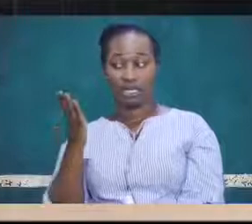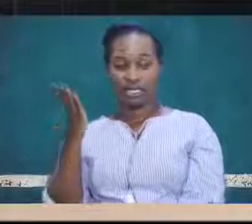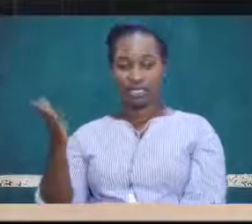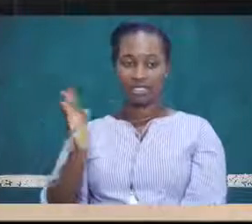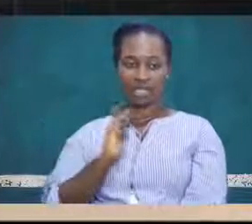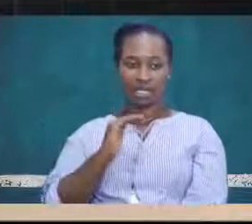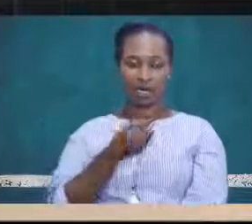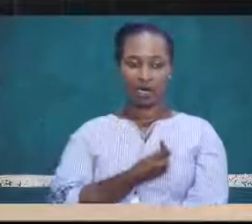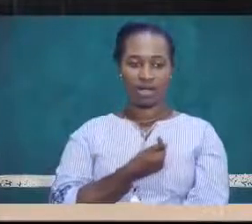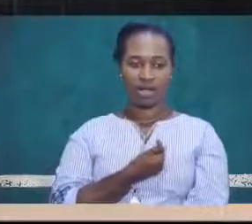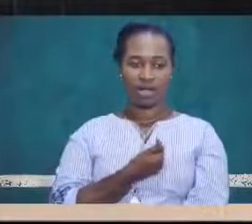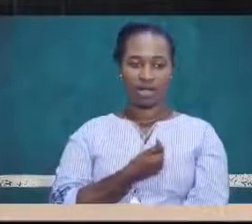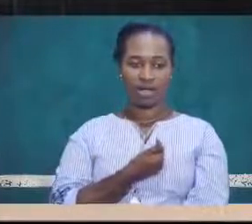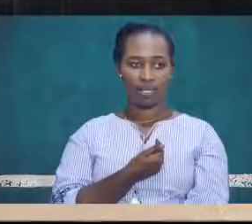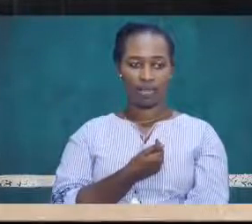is our